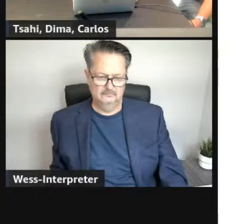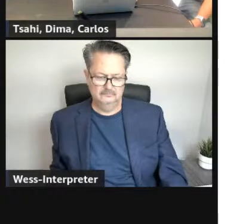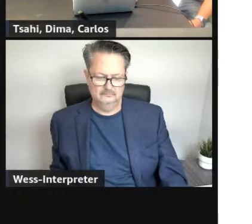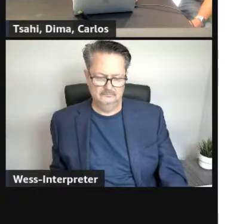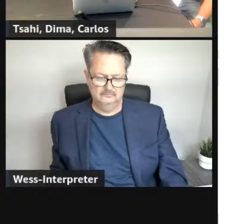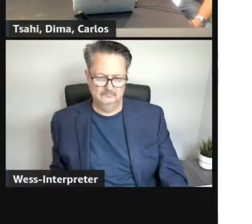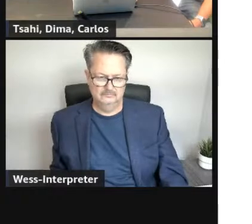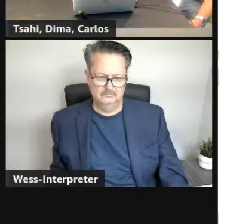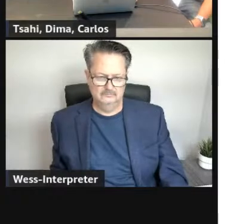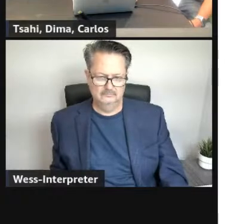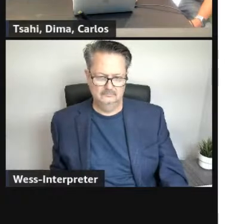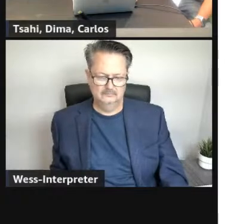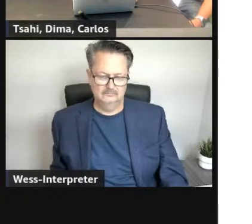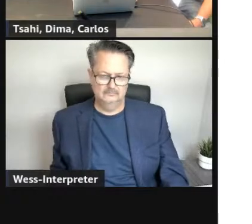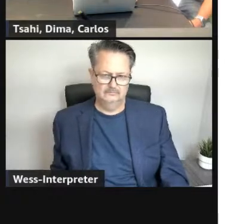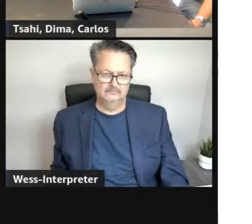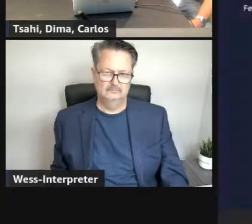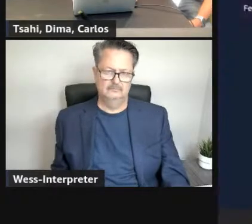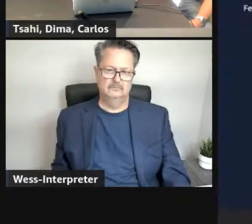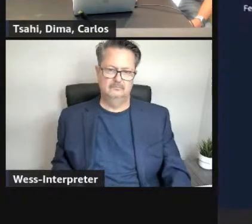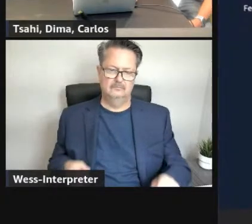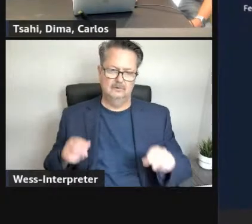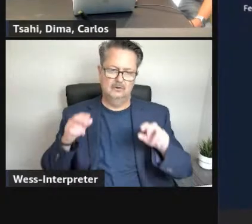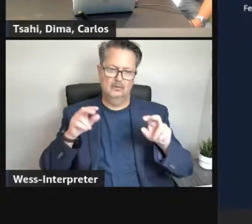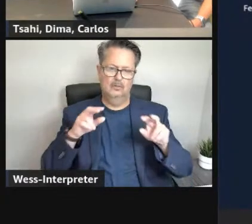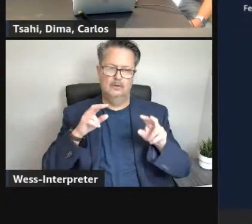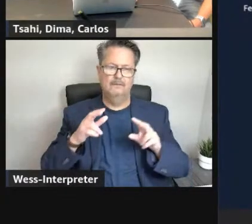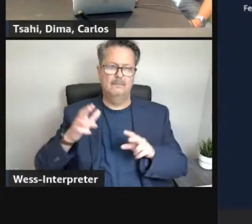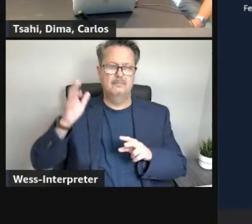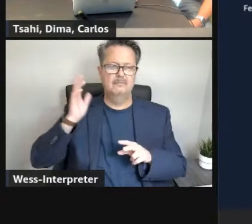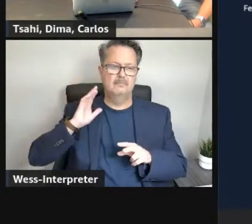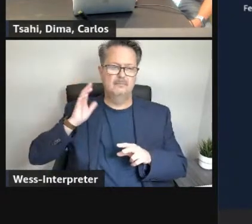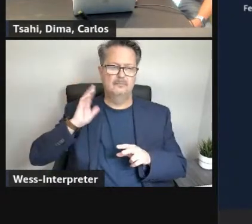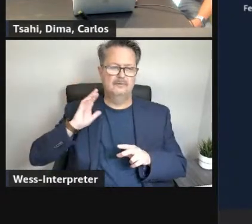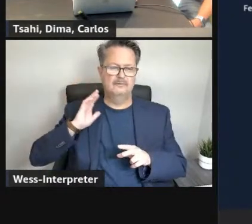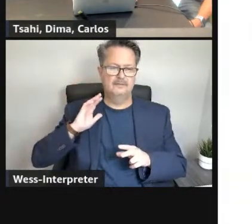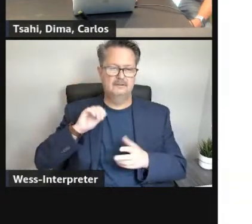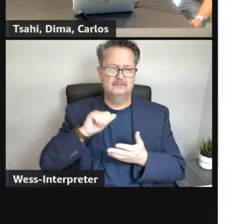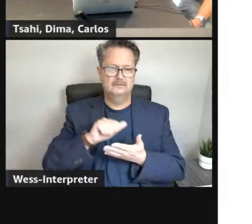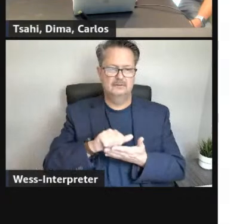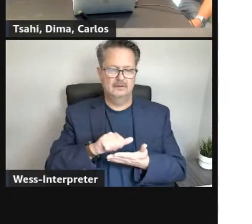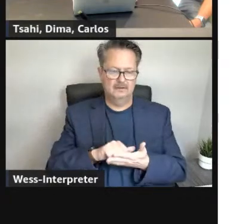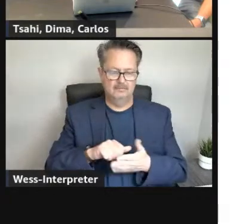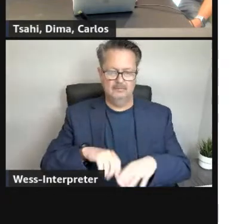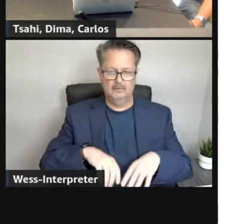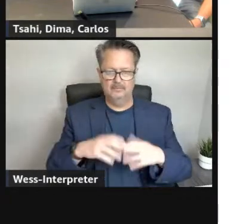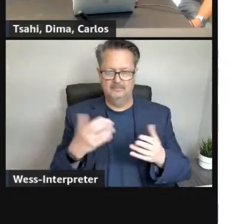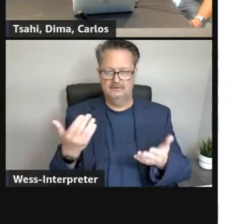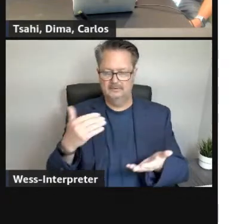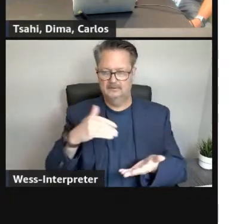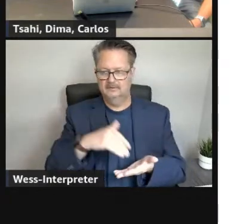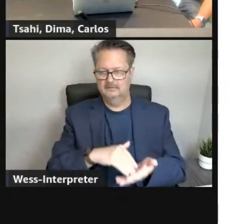We'll just log out from the other account. Let me do it again.